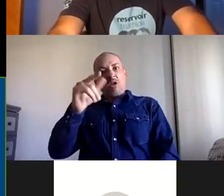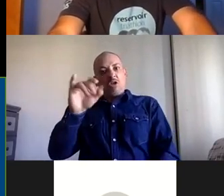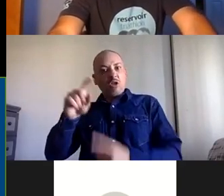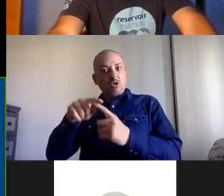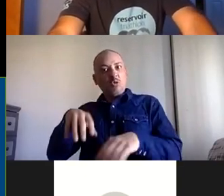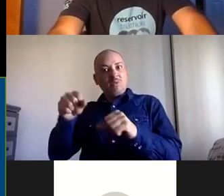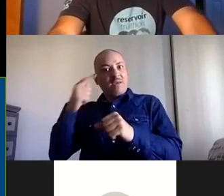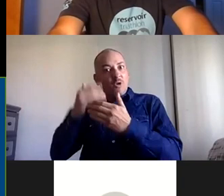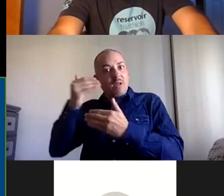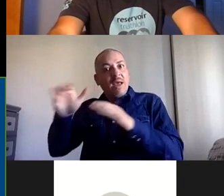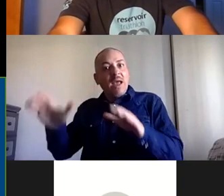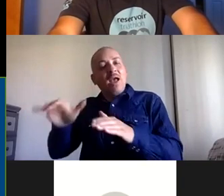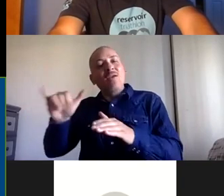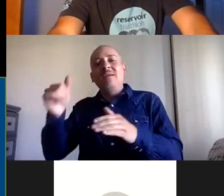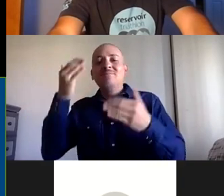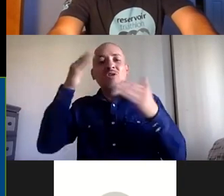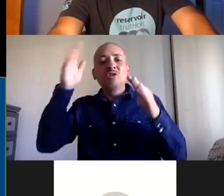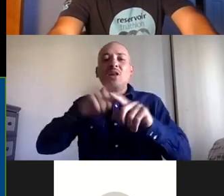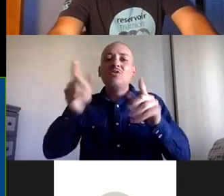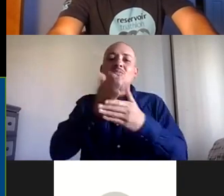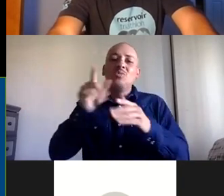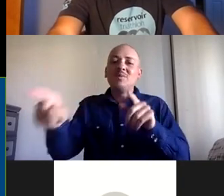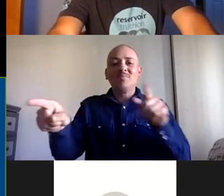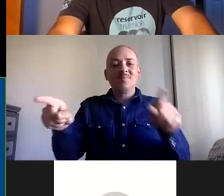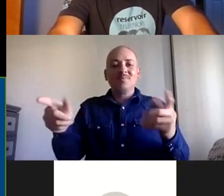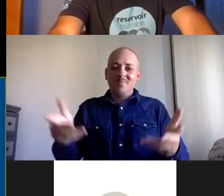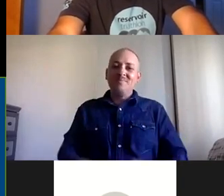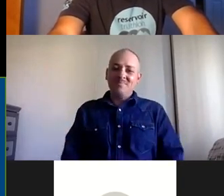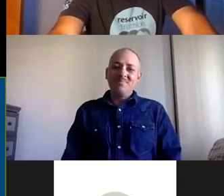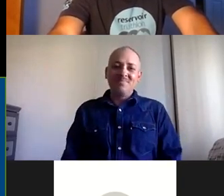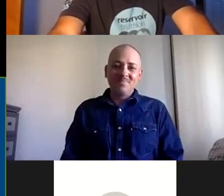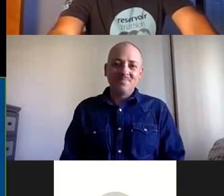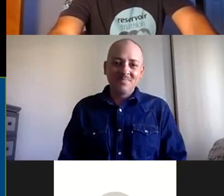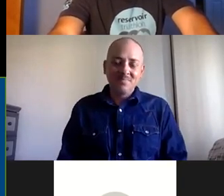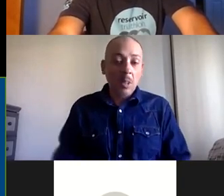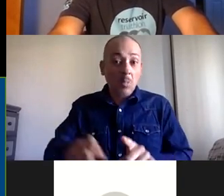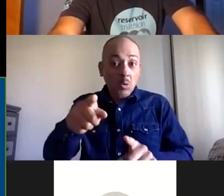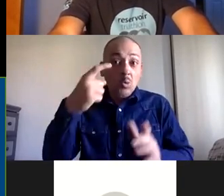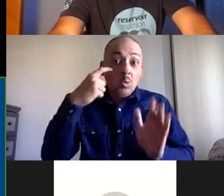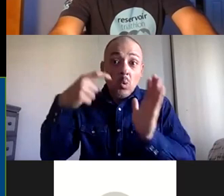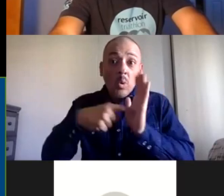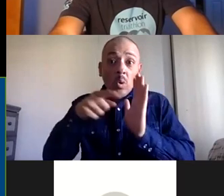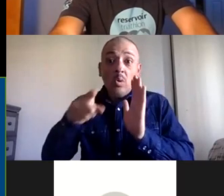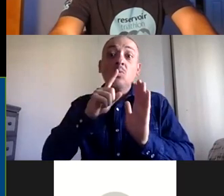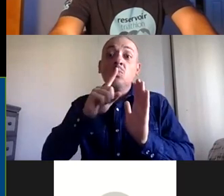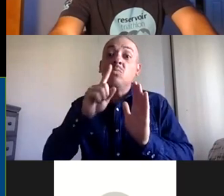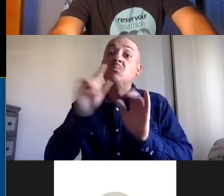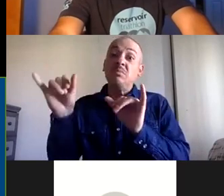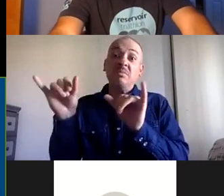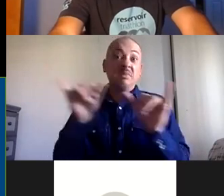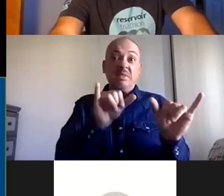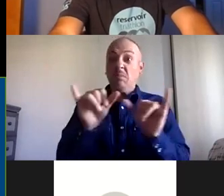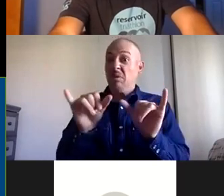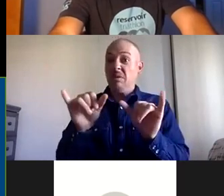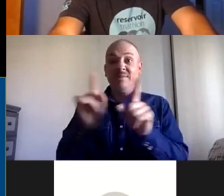So that's just the general difference between the two ideologies. But as you can see, they're very similar, like Daniel was